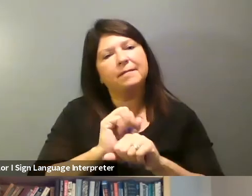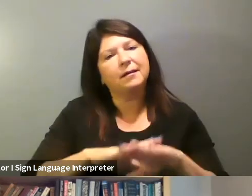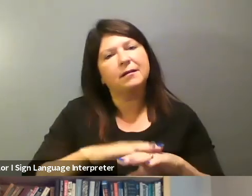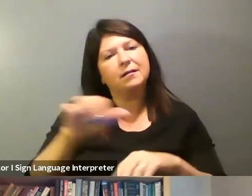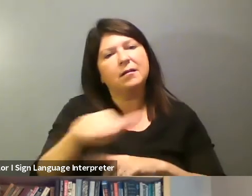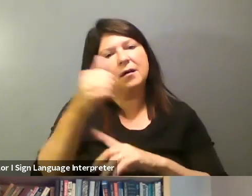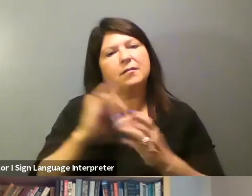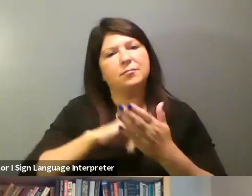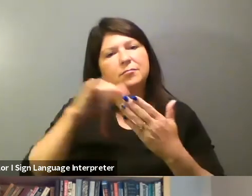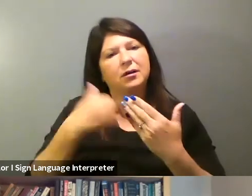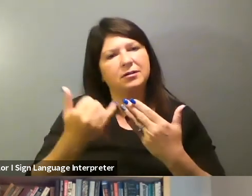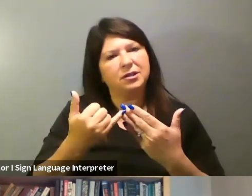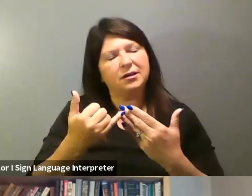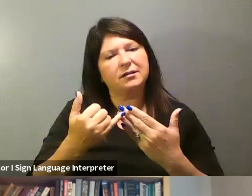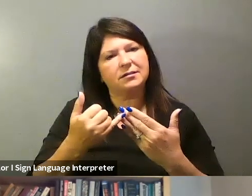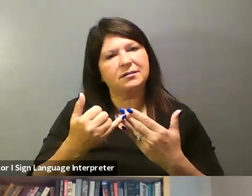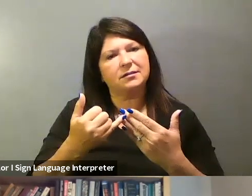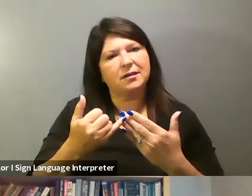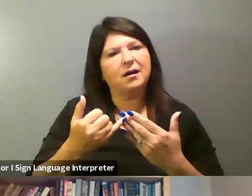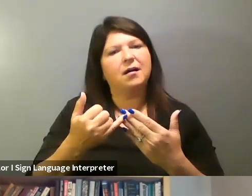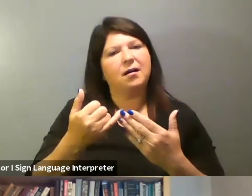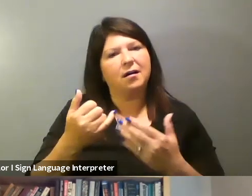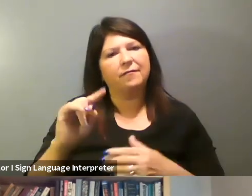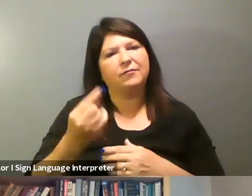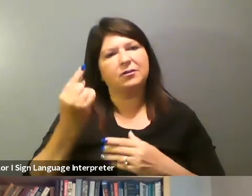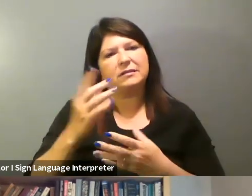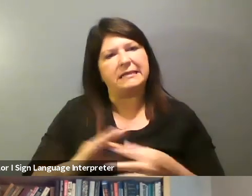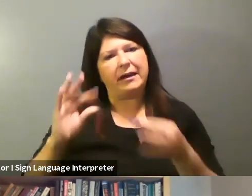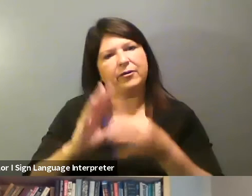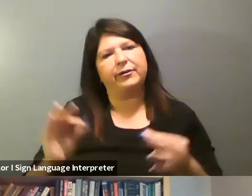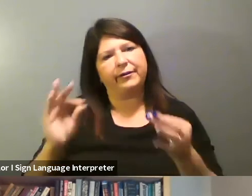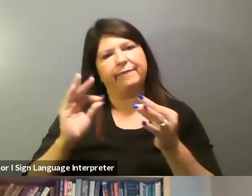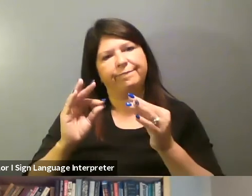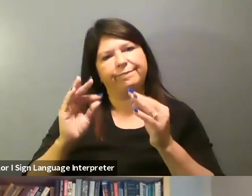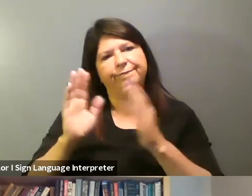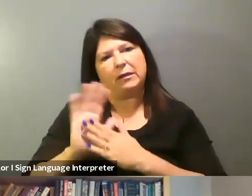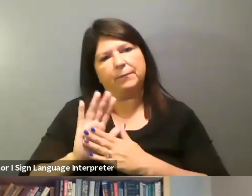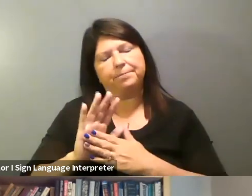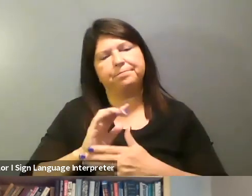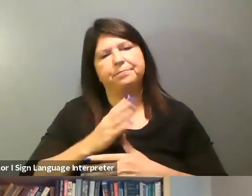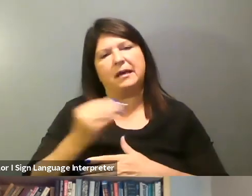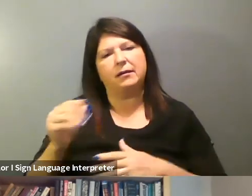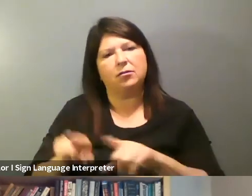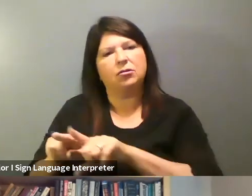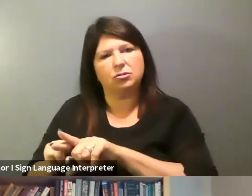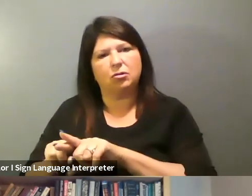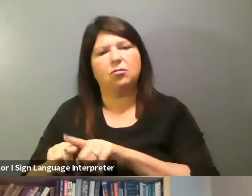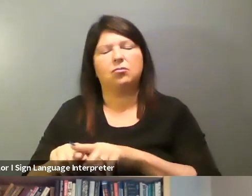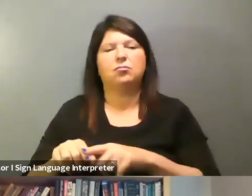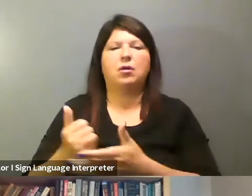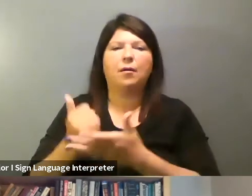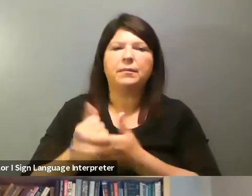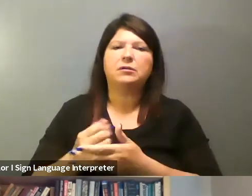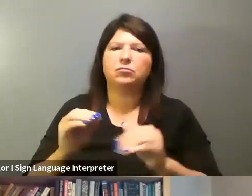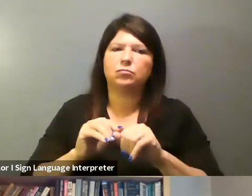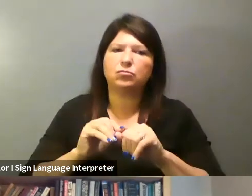narrative film, and I'm still hoping to, working hard to help spread awareness about Mutulu.